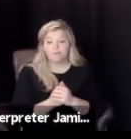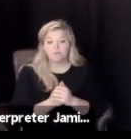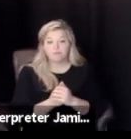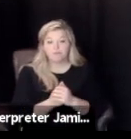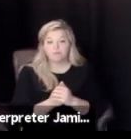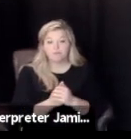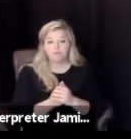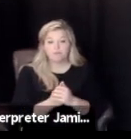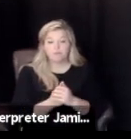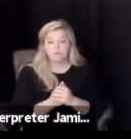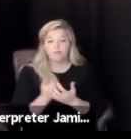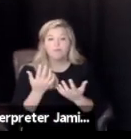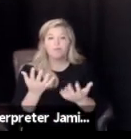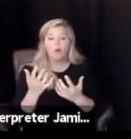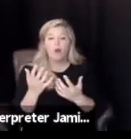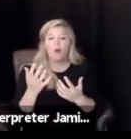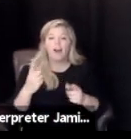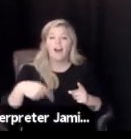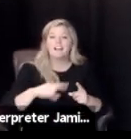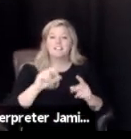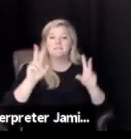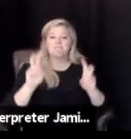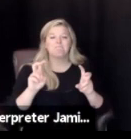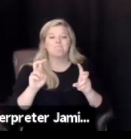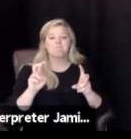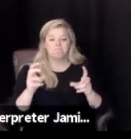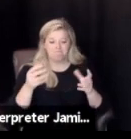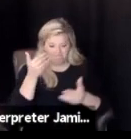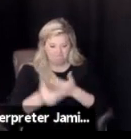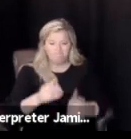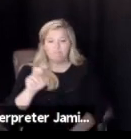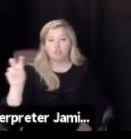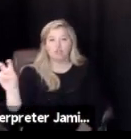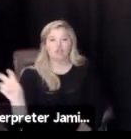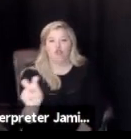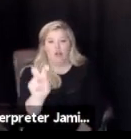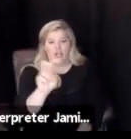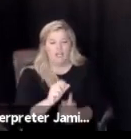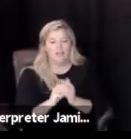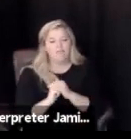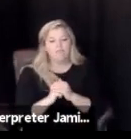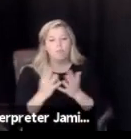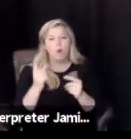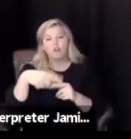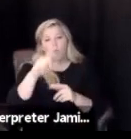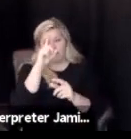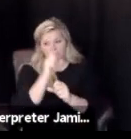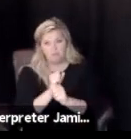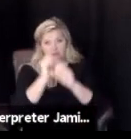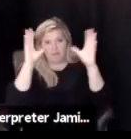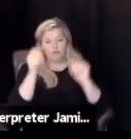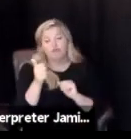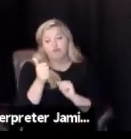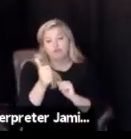is I want us to take a journey. I want us to just imagine yourself